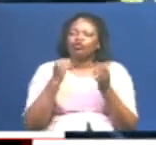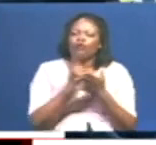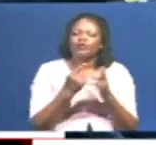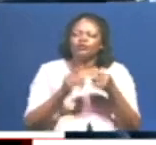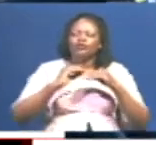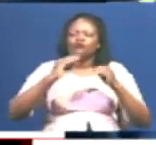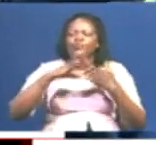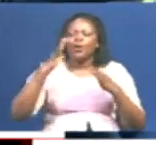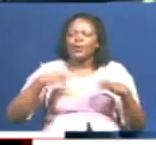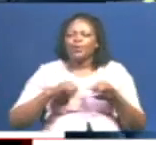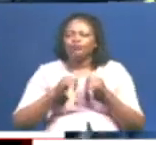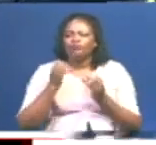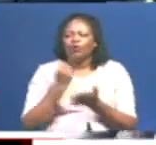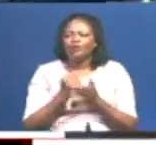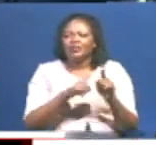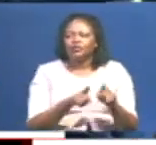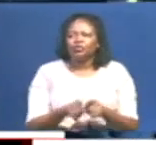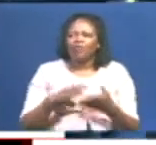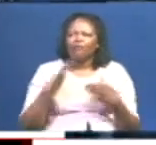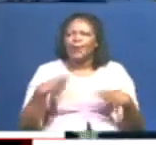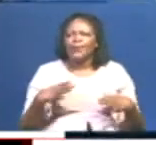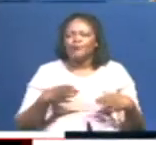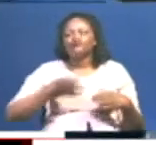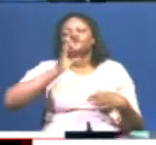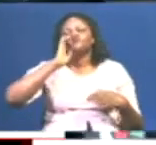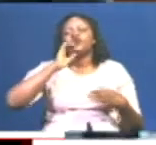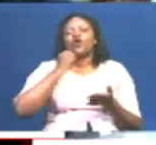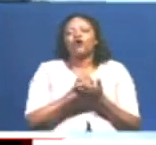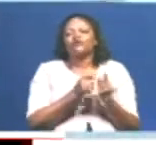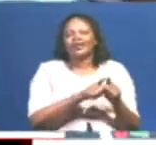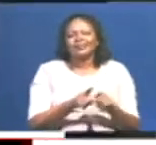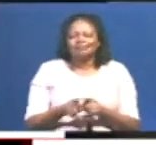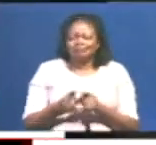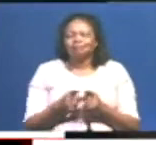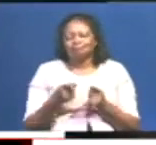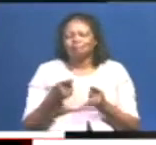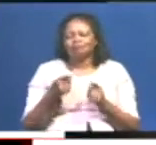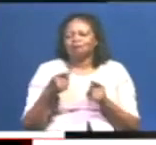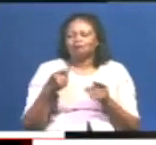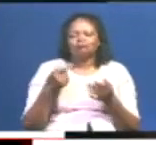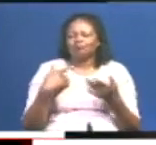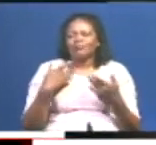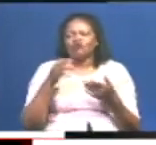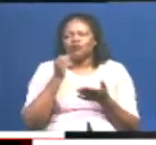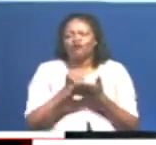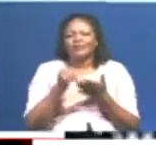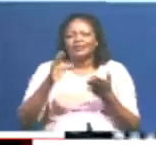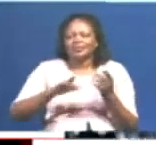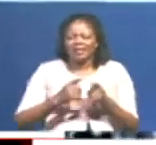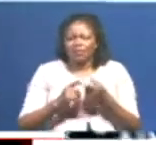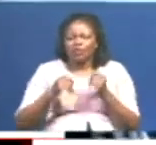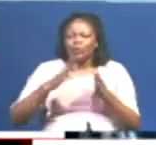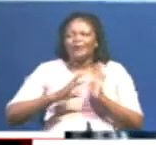more people about coffee, and also we'll have more people drinking coffee and even venturing into coffee industry. The winner of the competition will represent